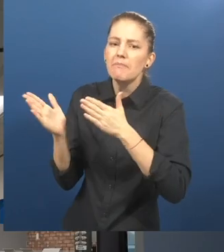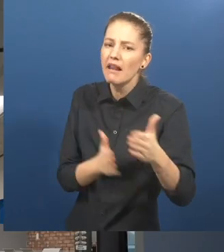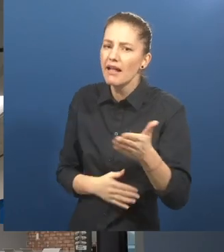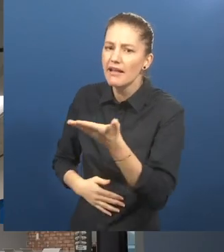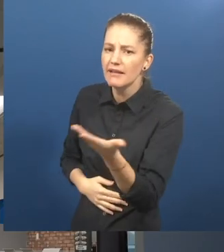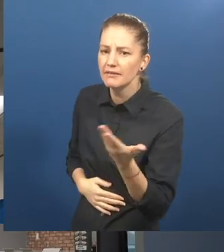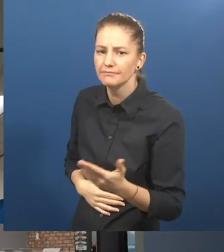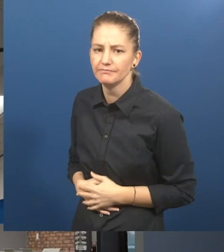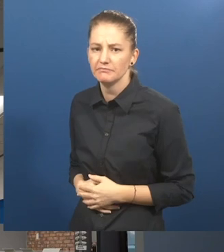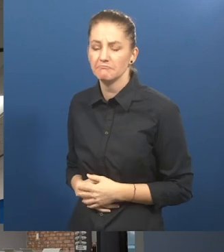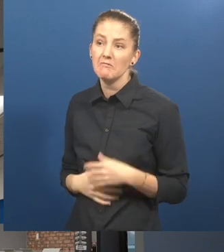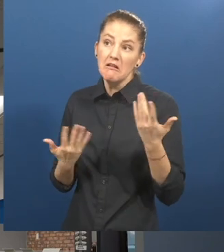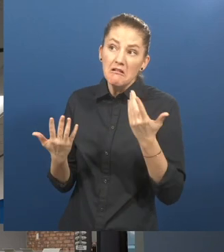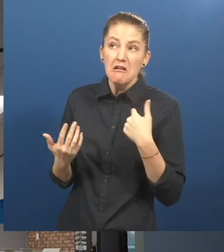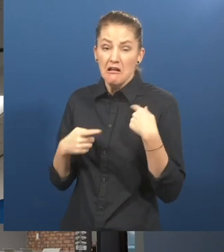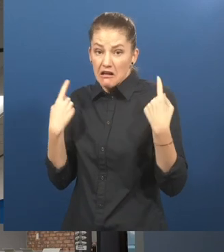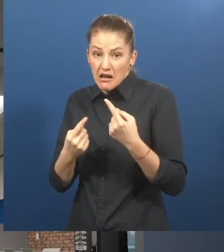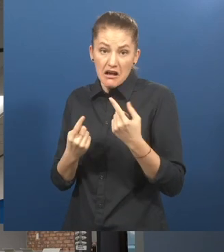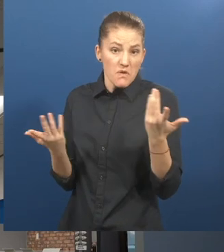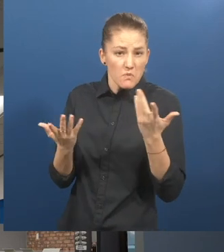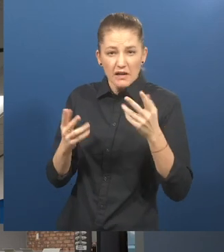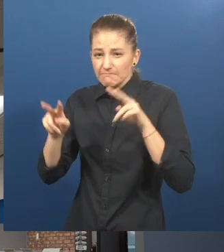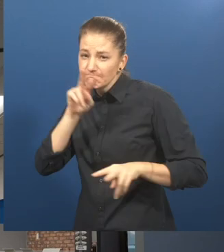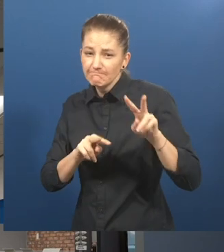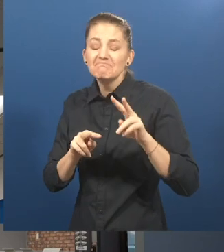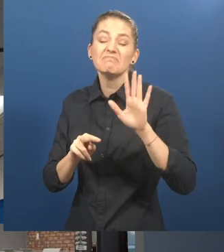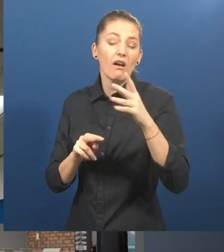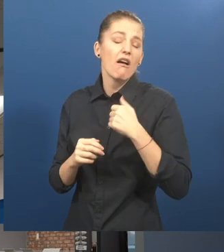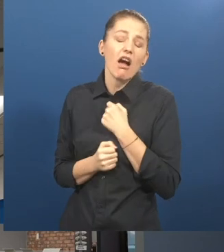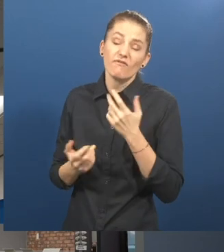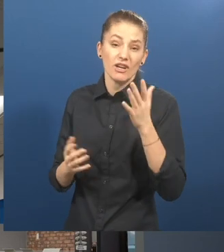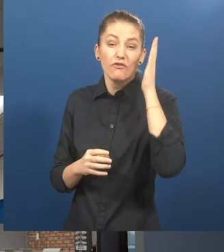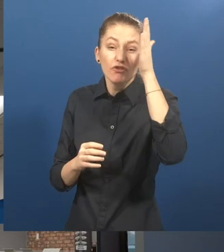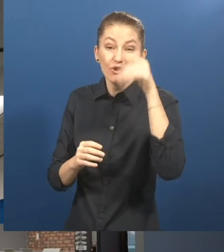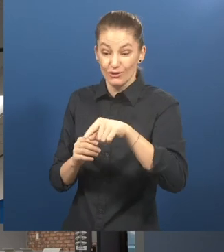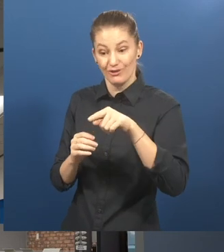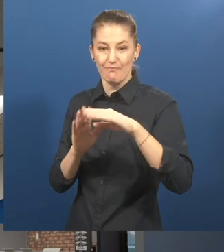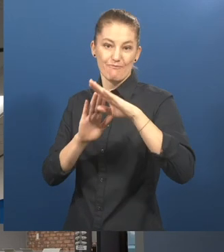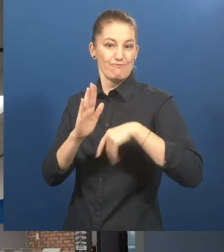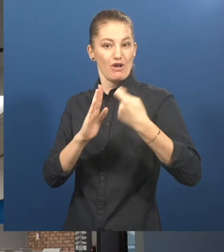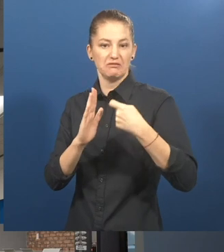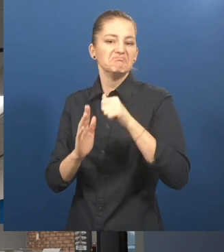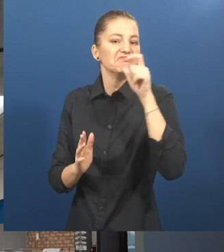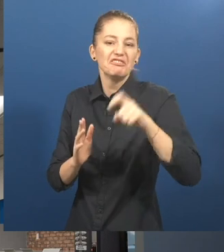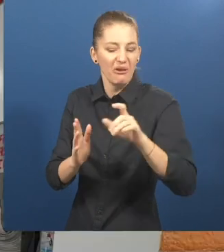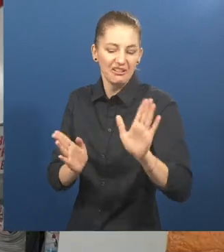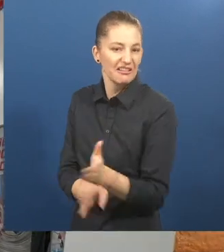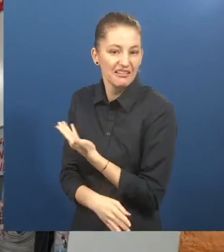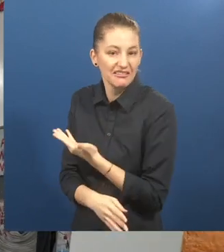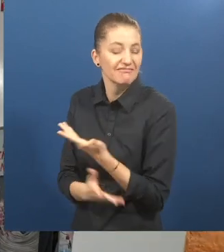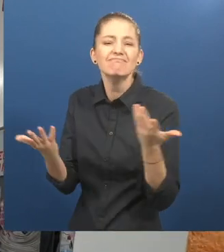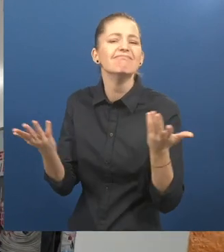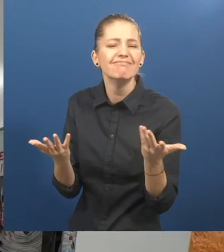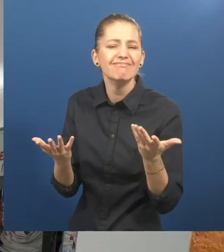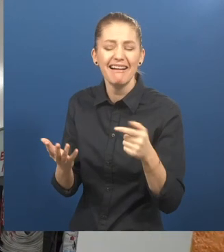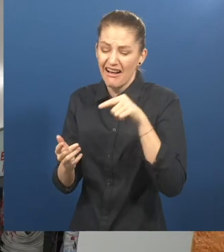What we are looking for Éntrale? We would love that Éntrale does not have to be necessary. Éntrale will achieve its goals when you stop talking